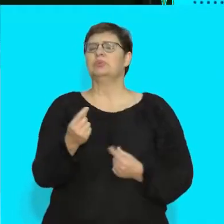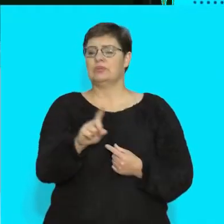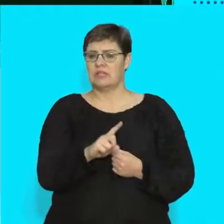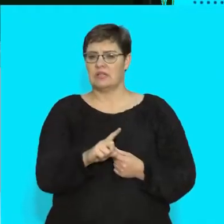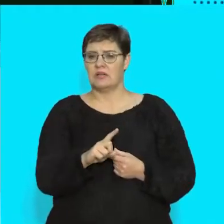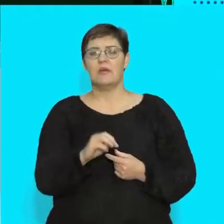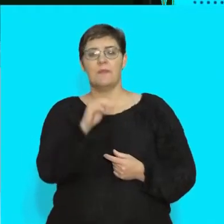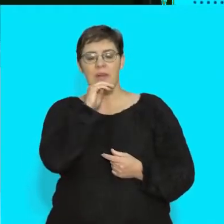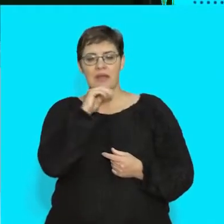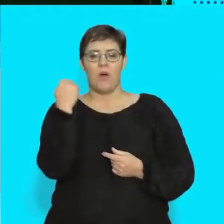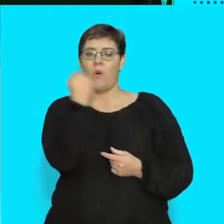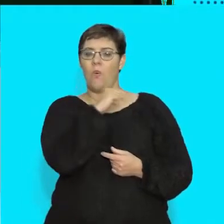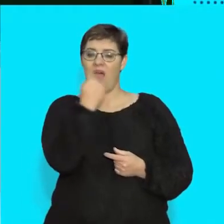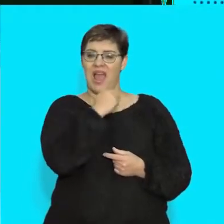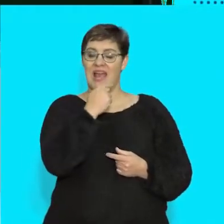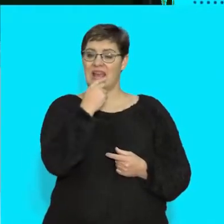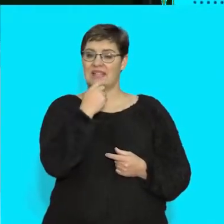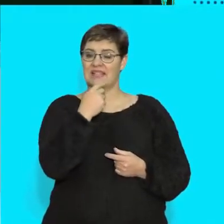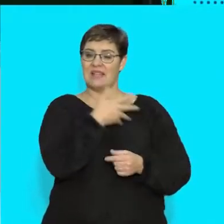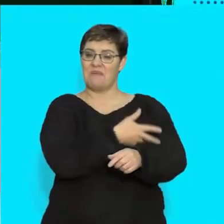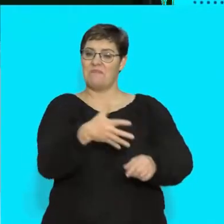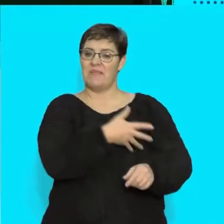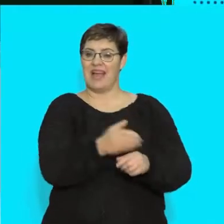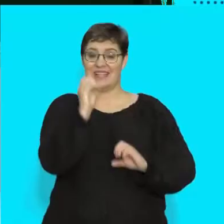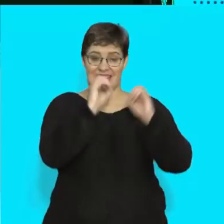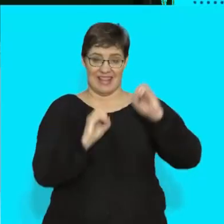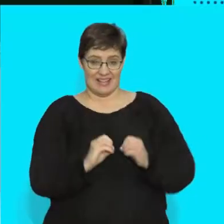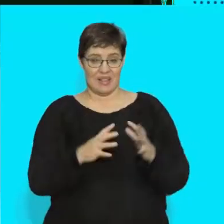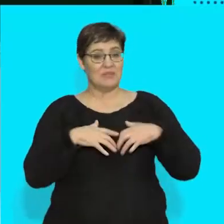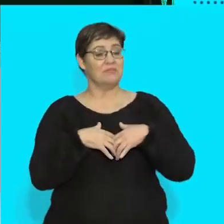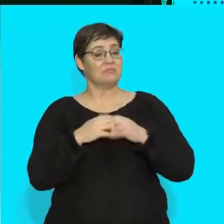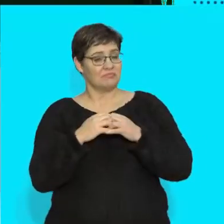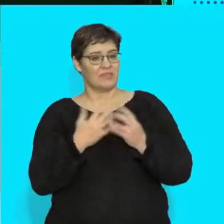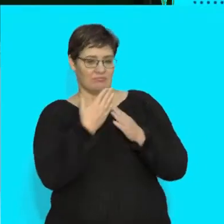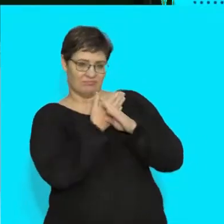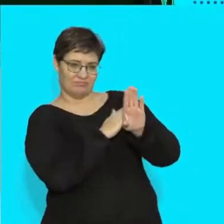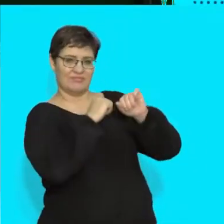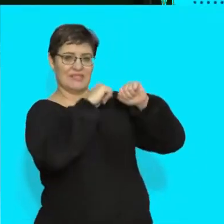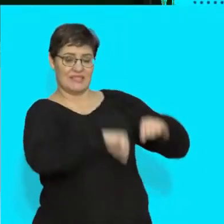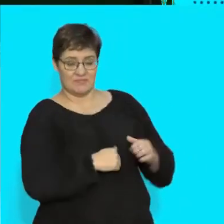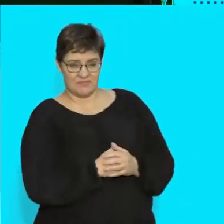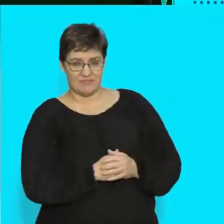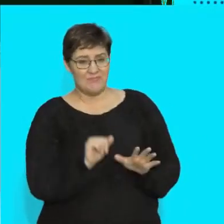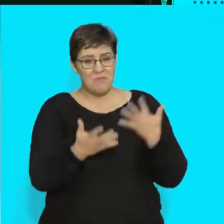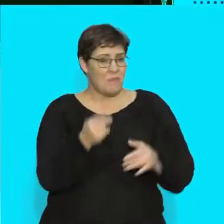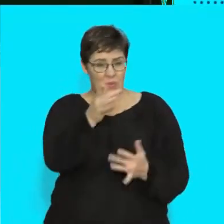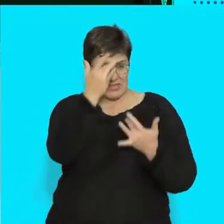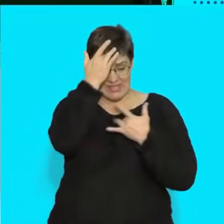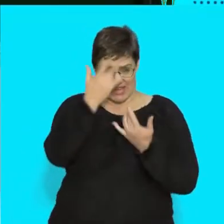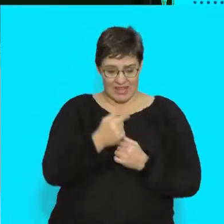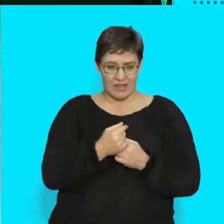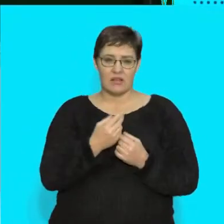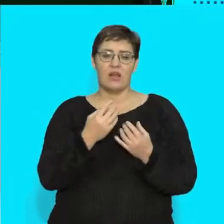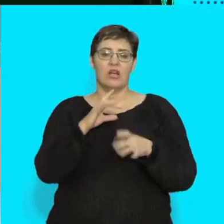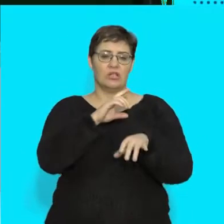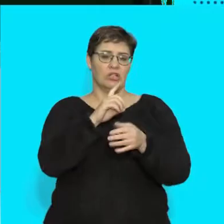it makes white blood cells. It actually helps with your immune system. So if you're sick and the doctor